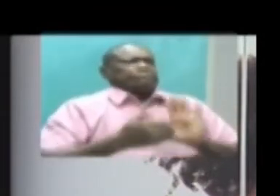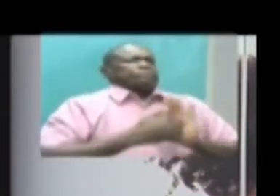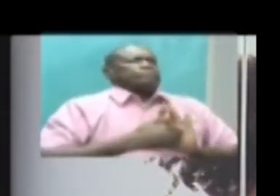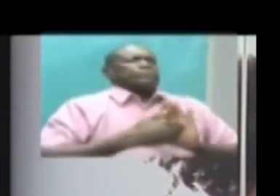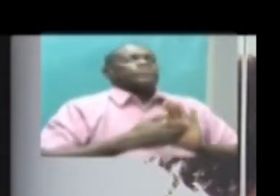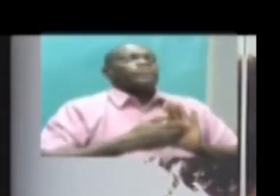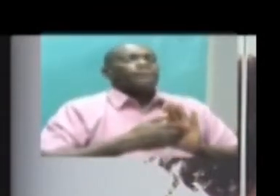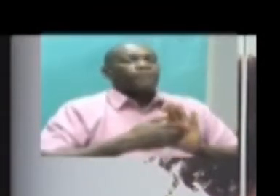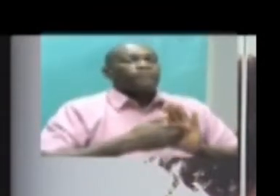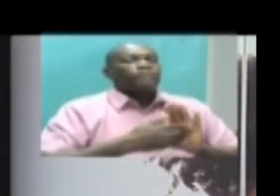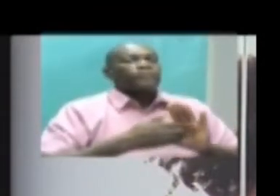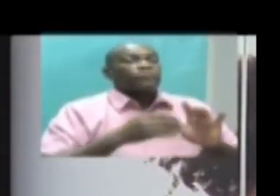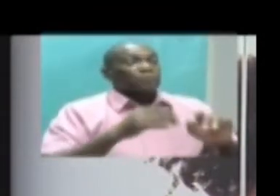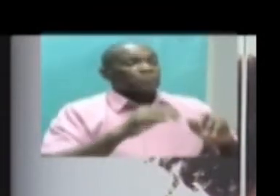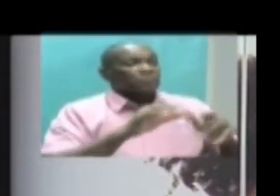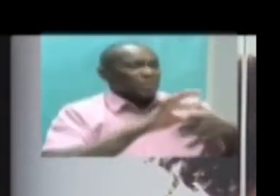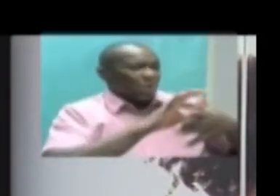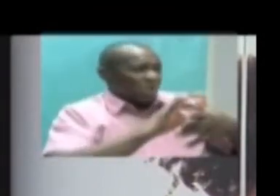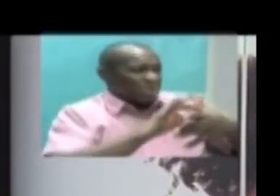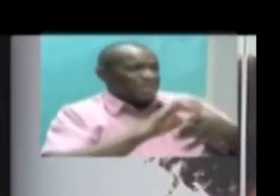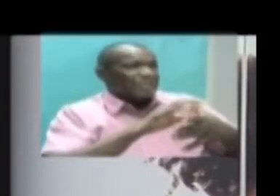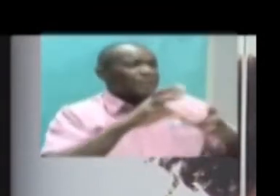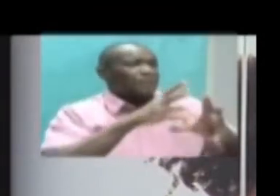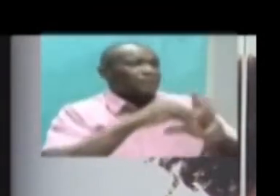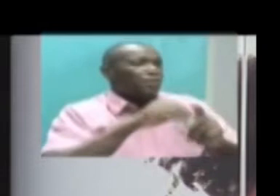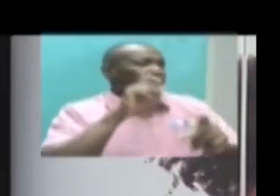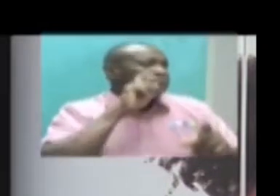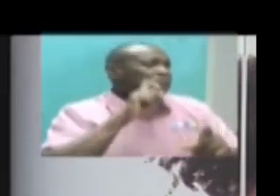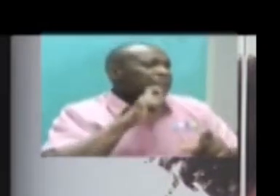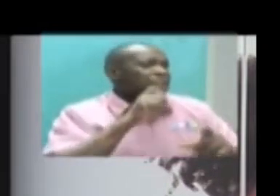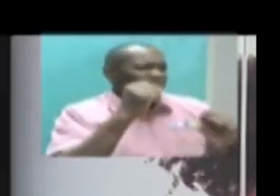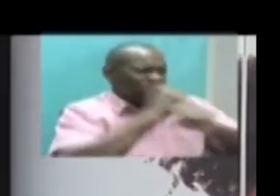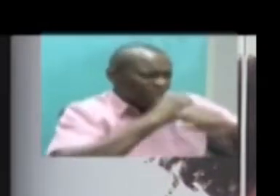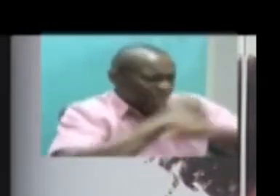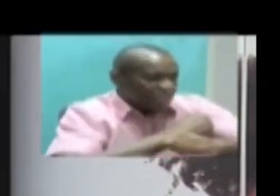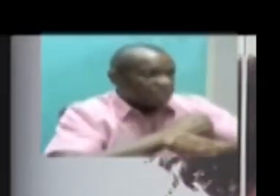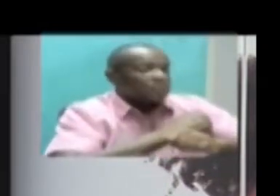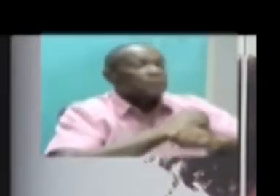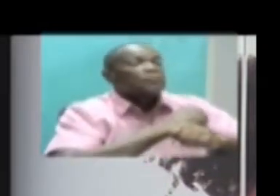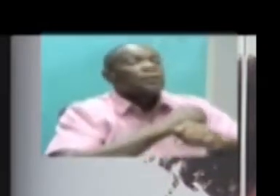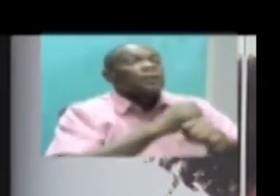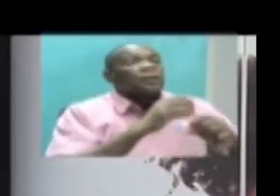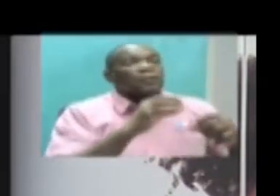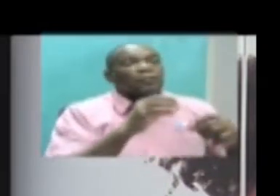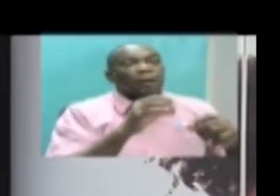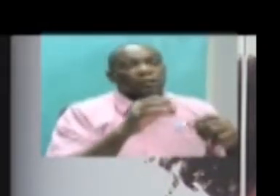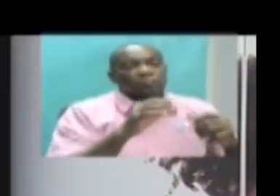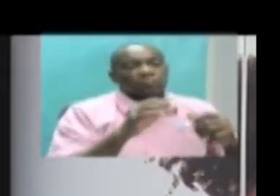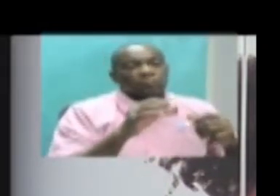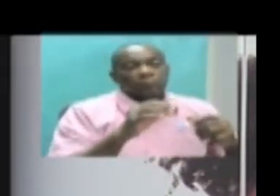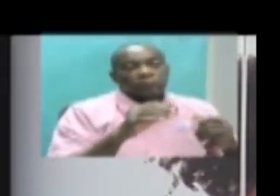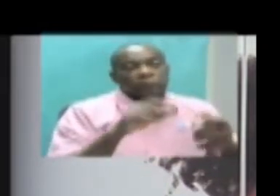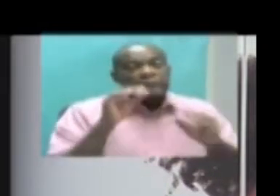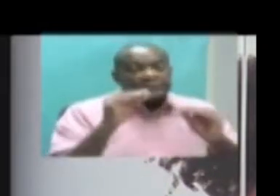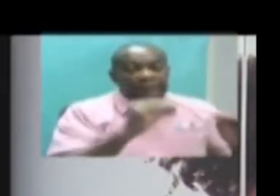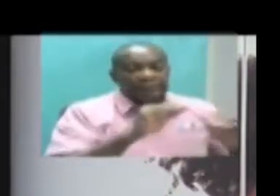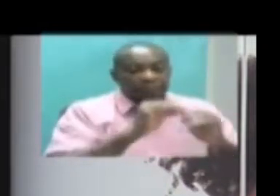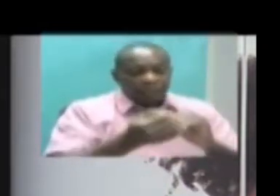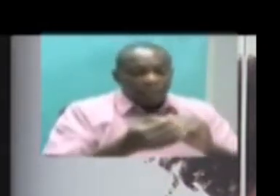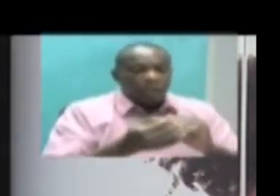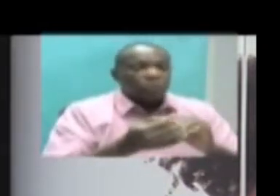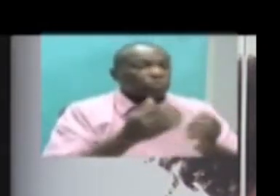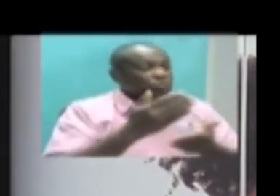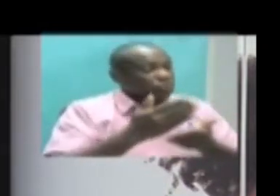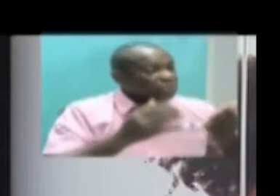We spoke about, and we're going to talk more about, inappropriate sharing of information and the cyberbullying. I want to add a fifth: